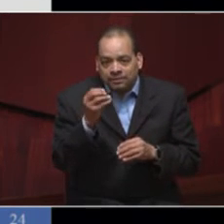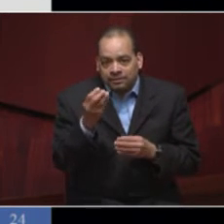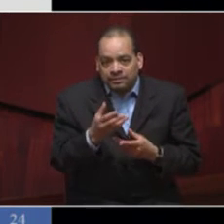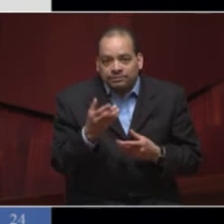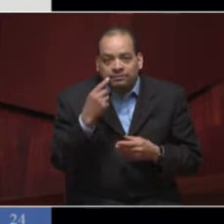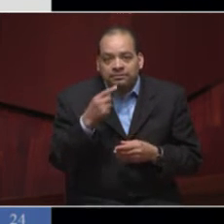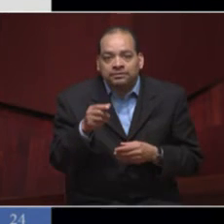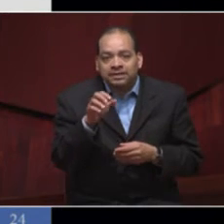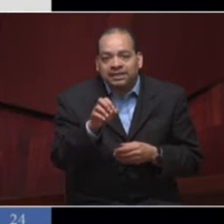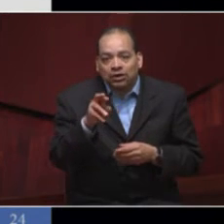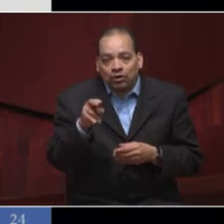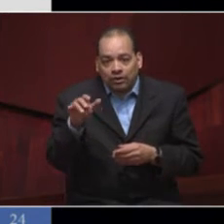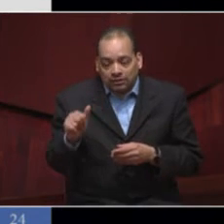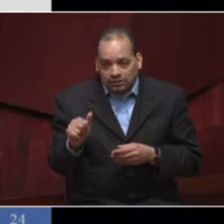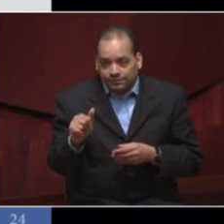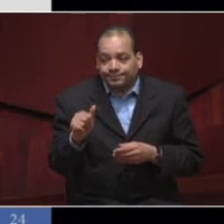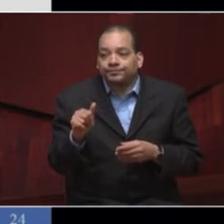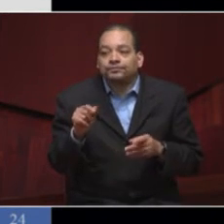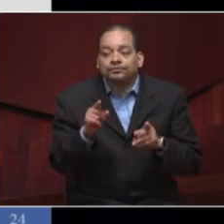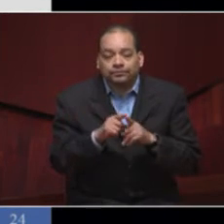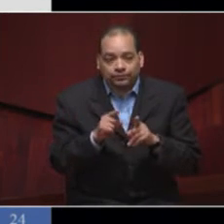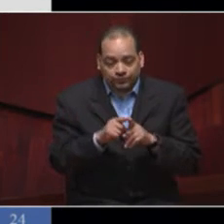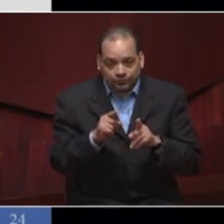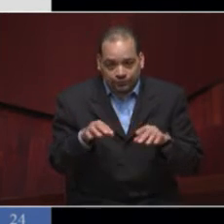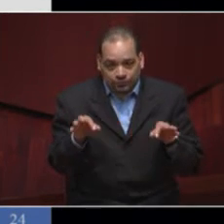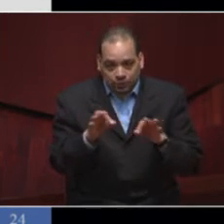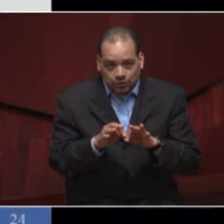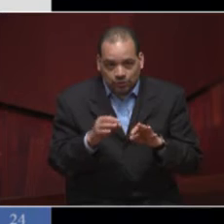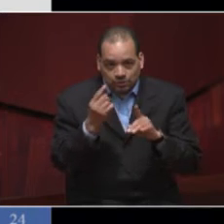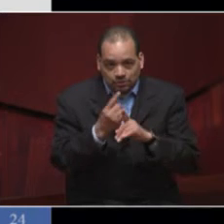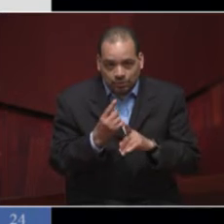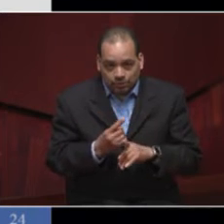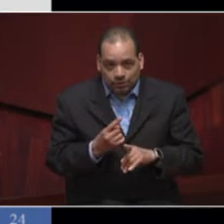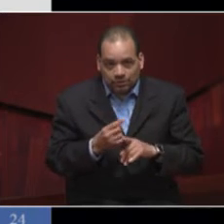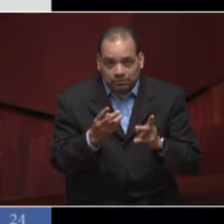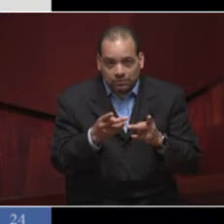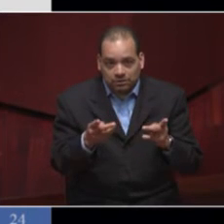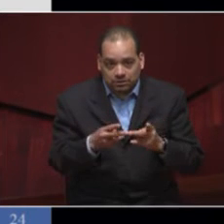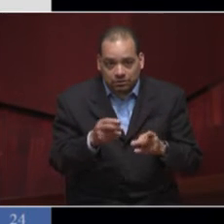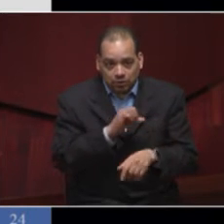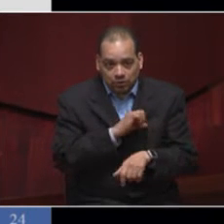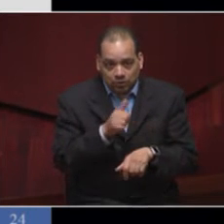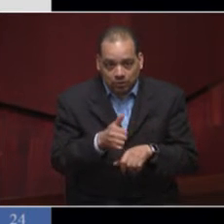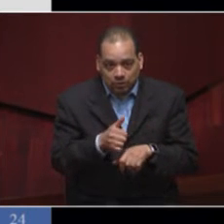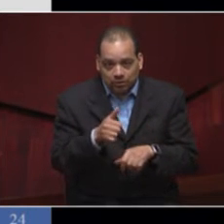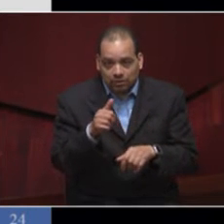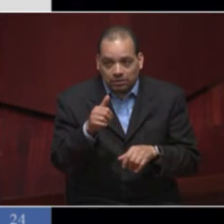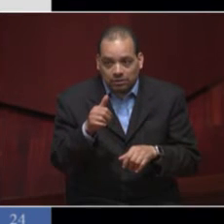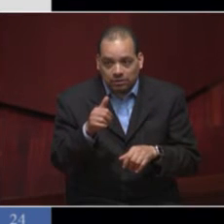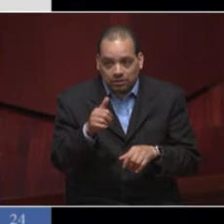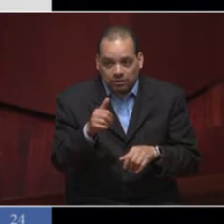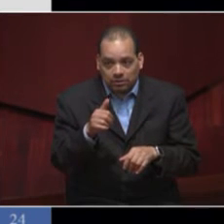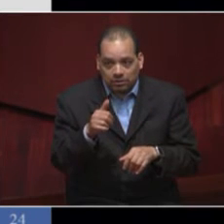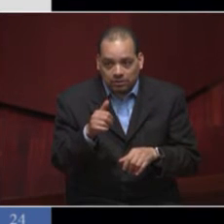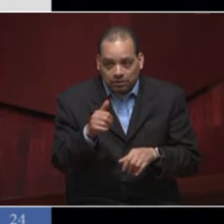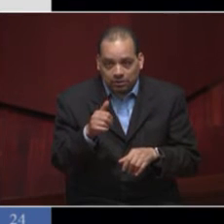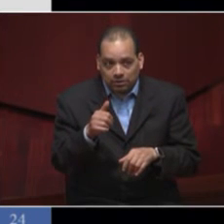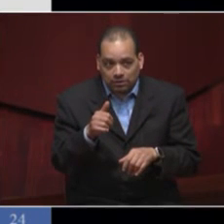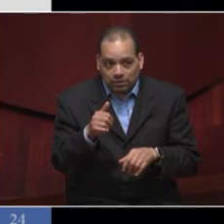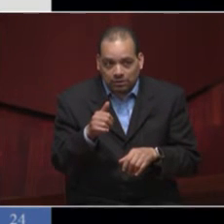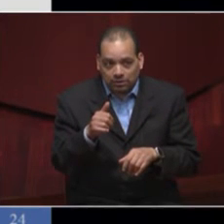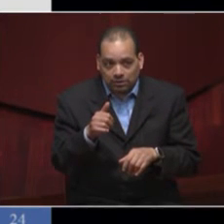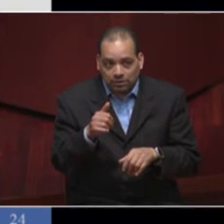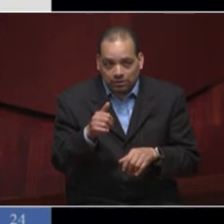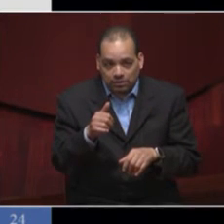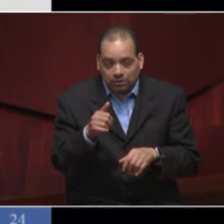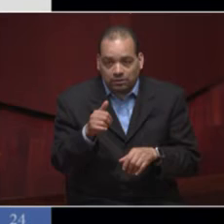disposition authorities. Make sure that the appropriate disposition authority is assigned to the